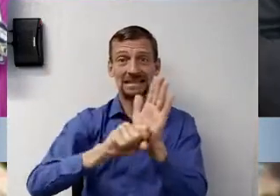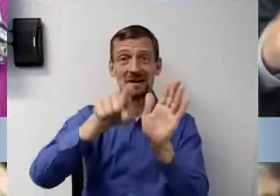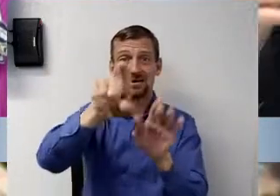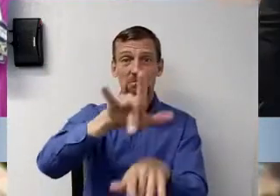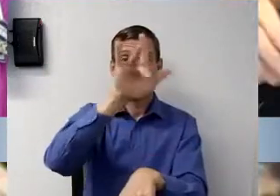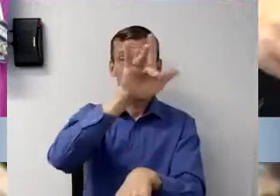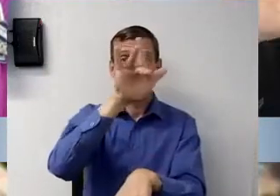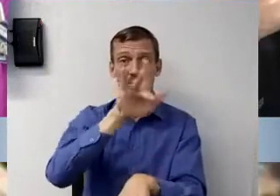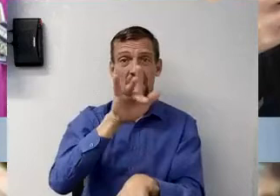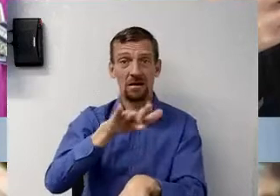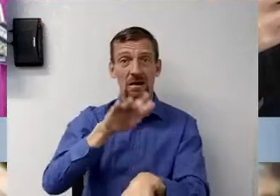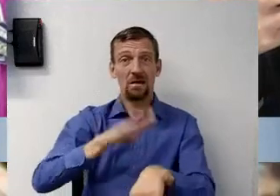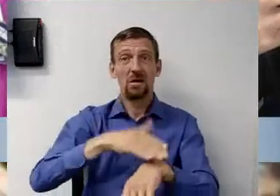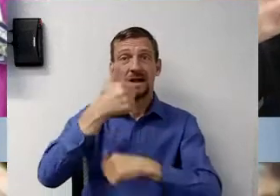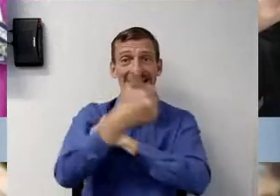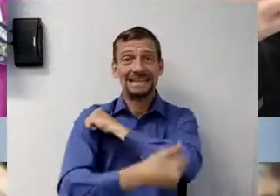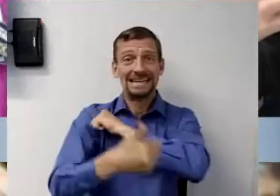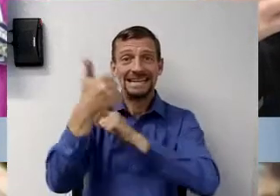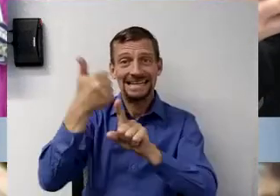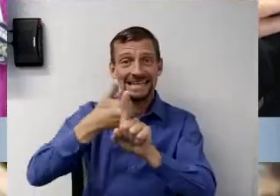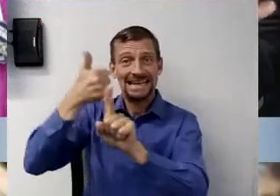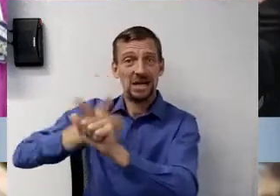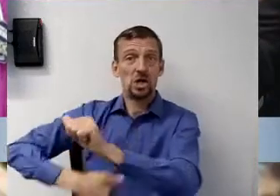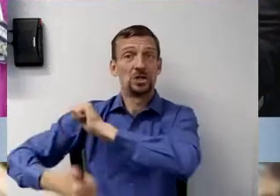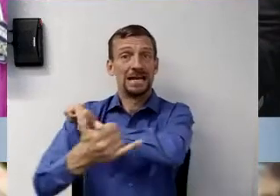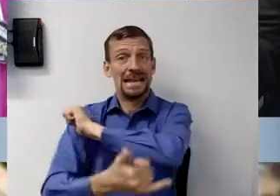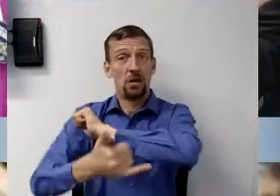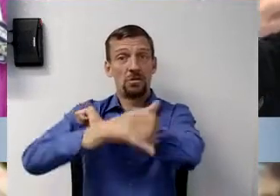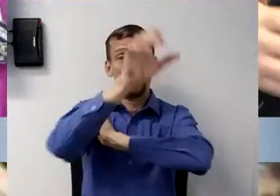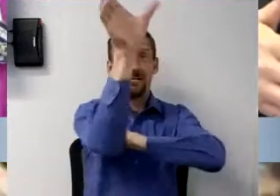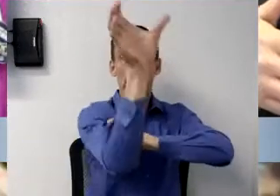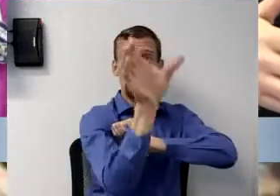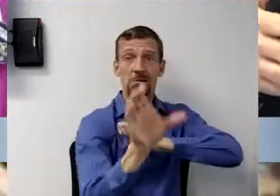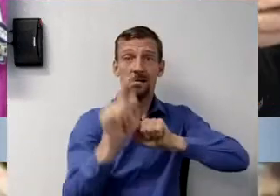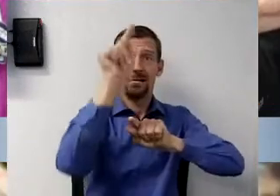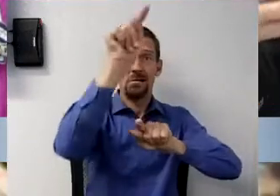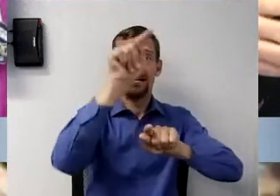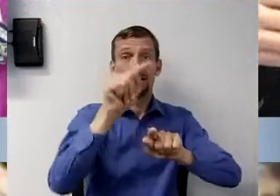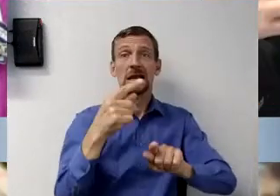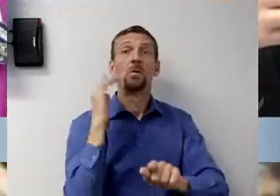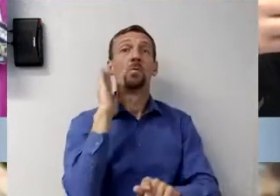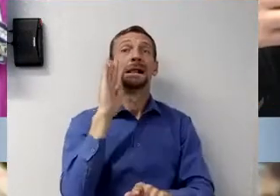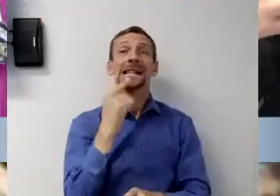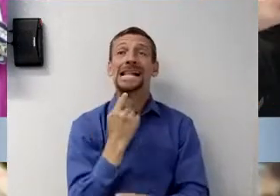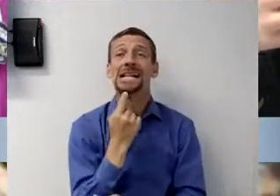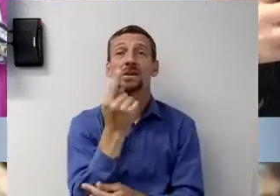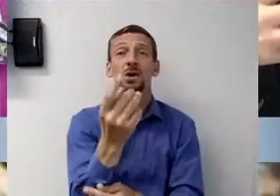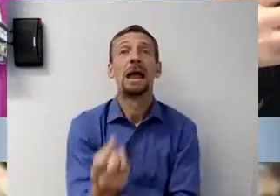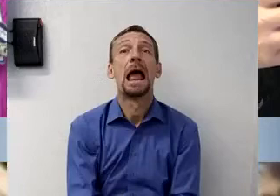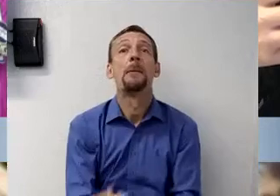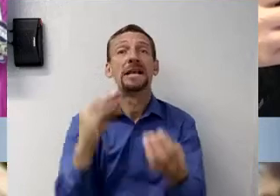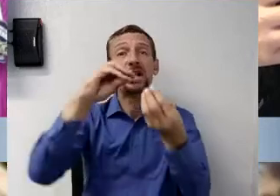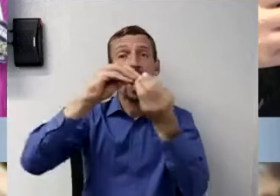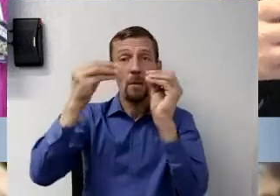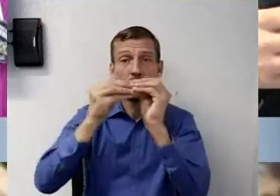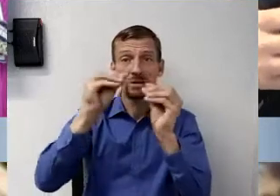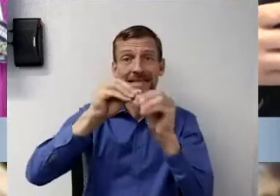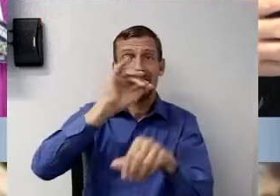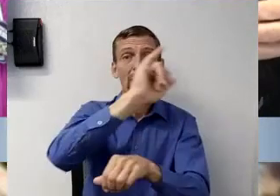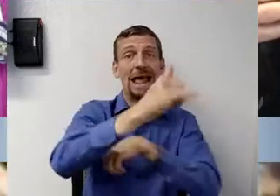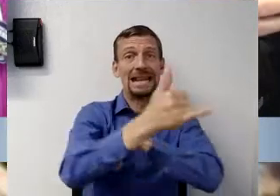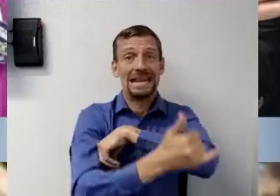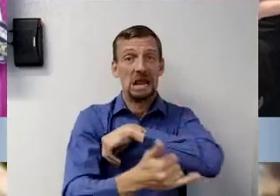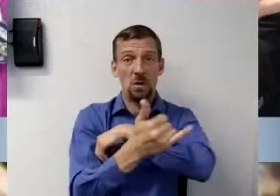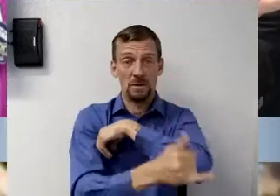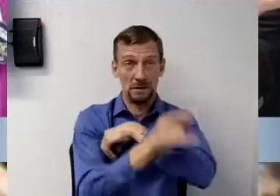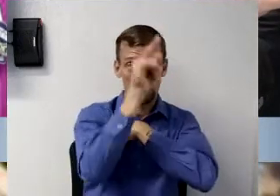click on it, and up will pop a page that will give you the latest statistics about that particular county.